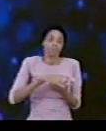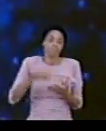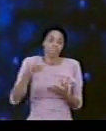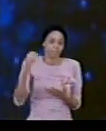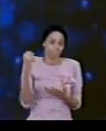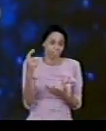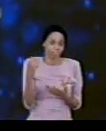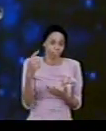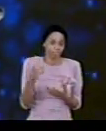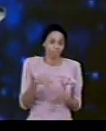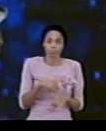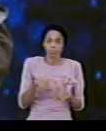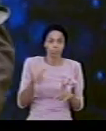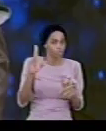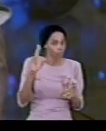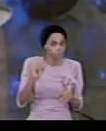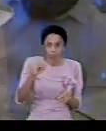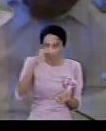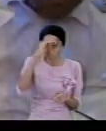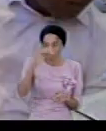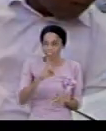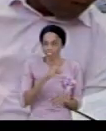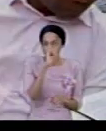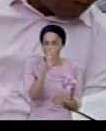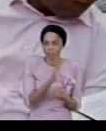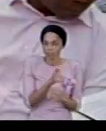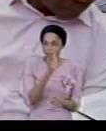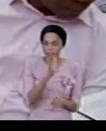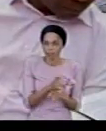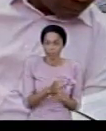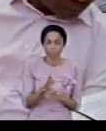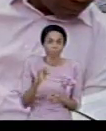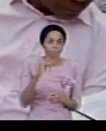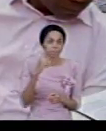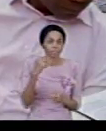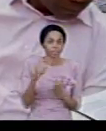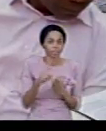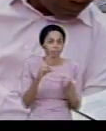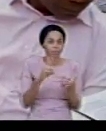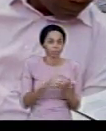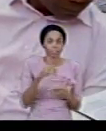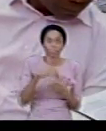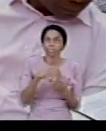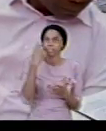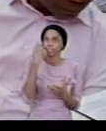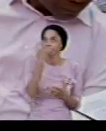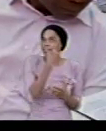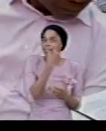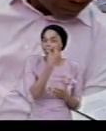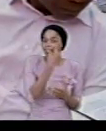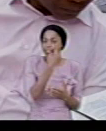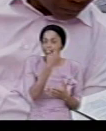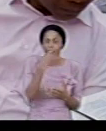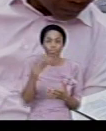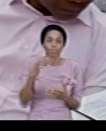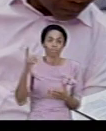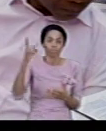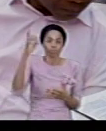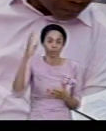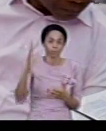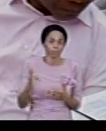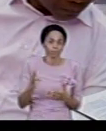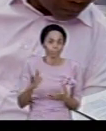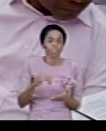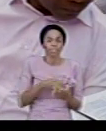Verse 11, but that no man is justified by the law in the sight of God, it